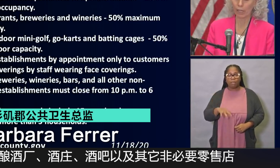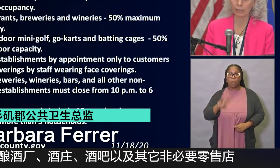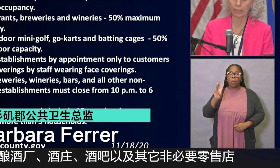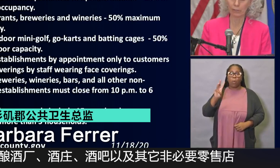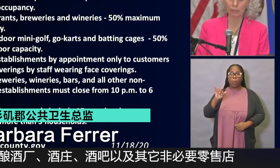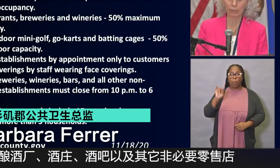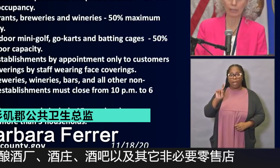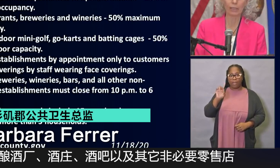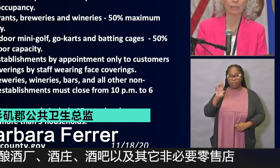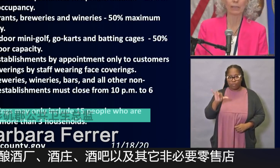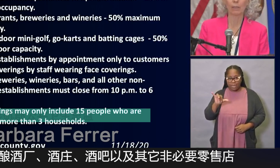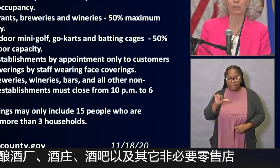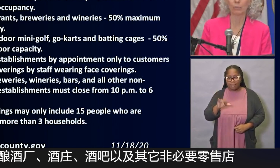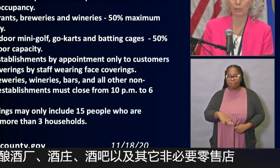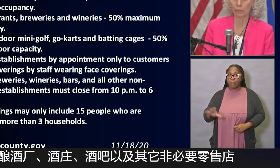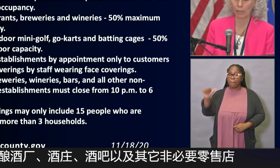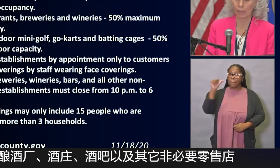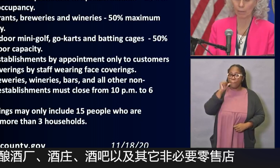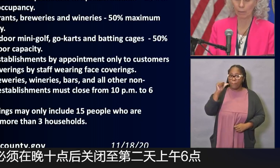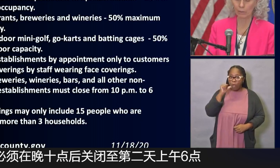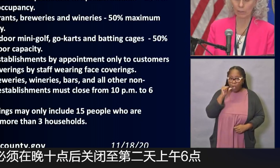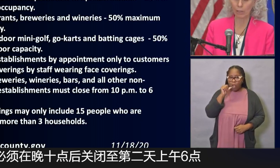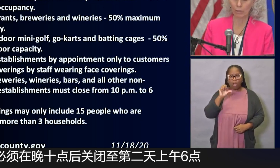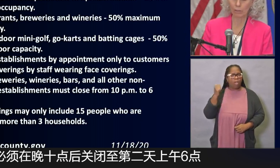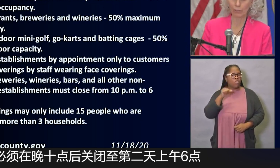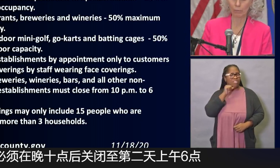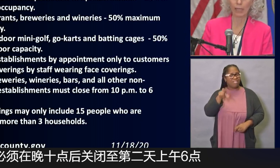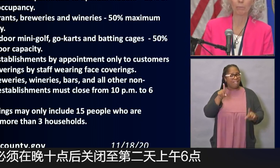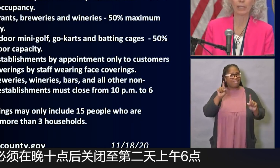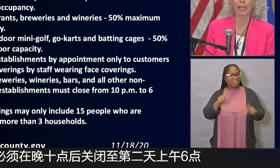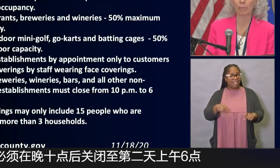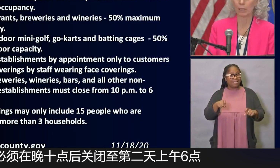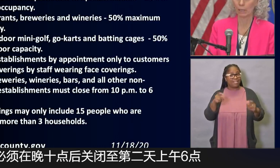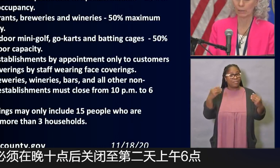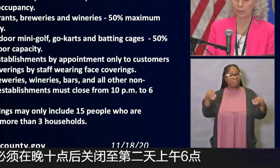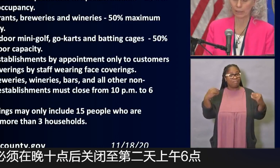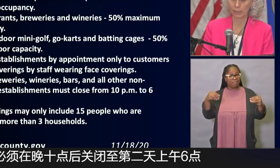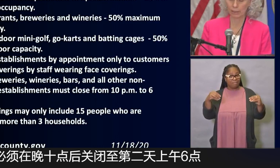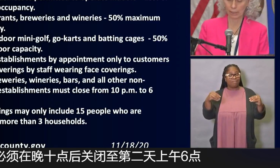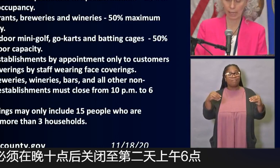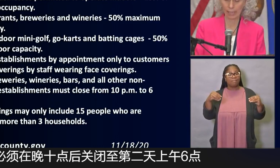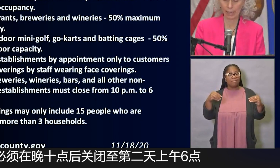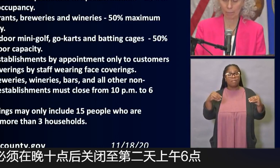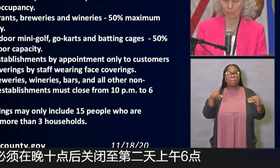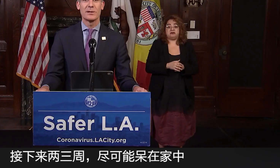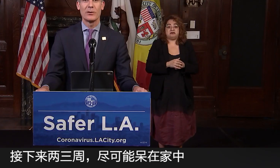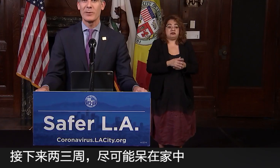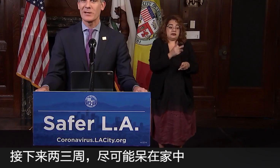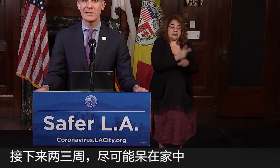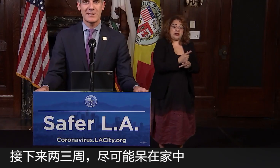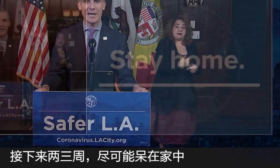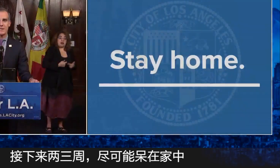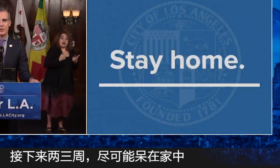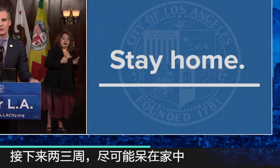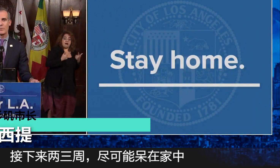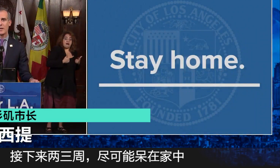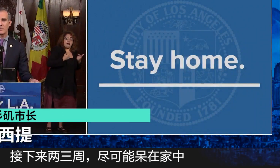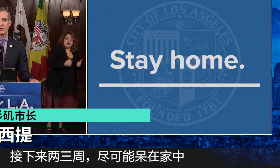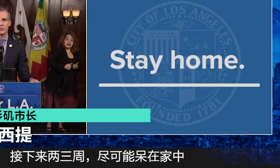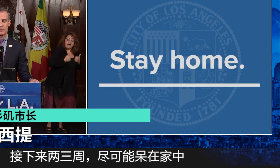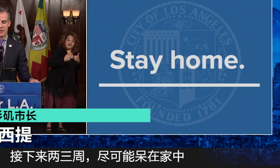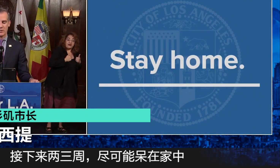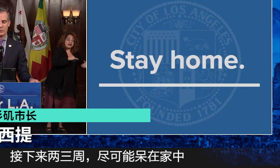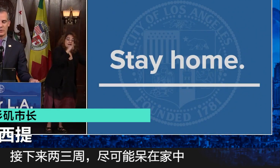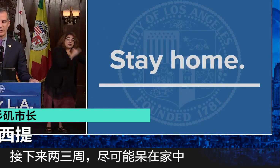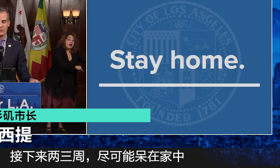other non-essential retail establishments must close from 10 p.m. to 6 a.m. We must stay at home as